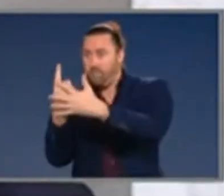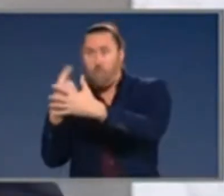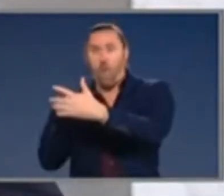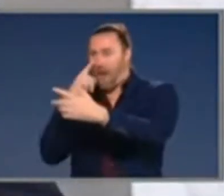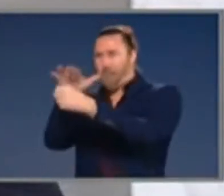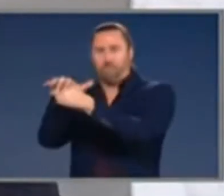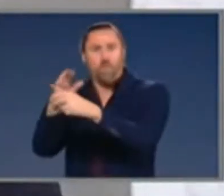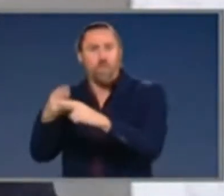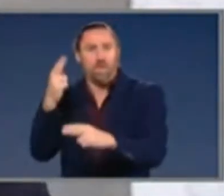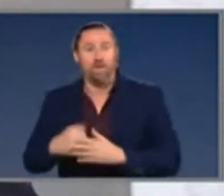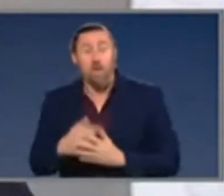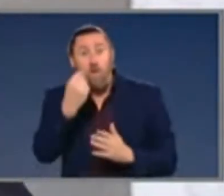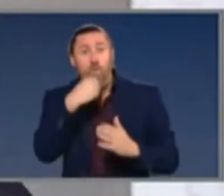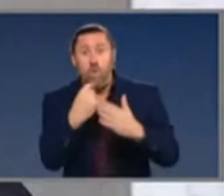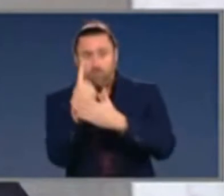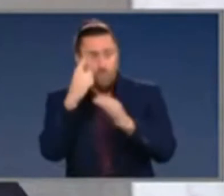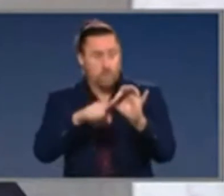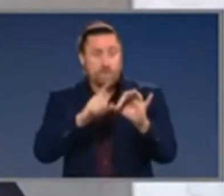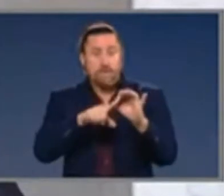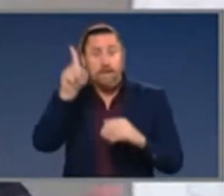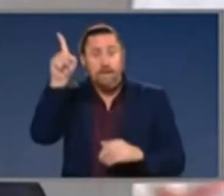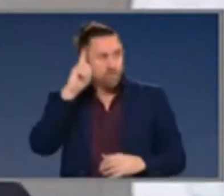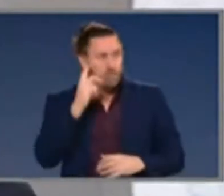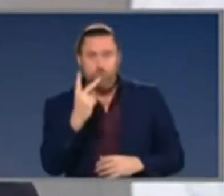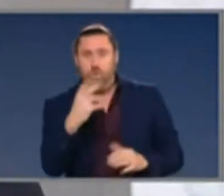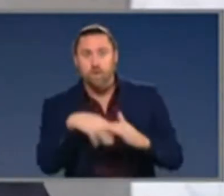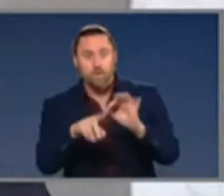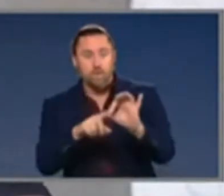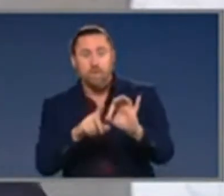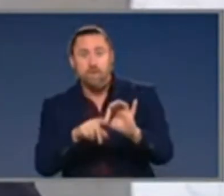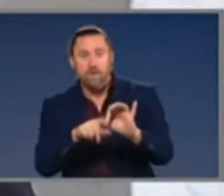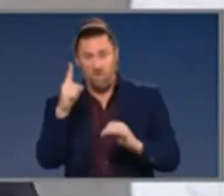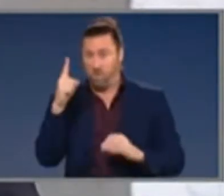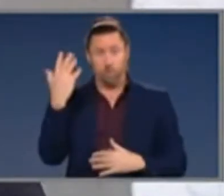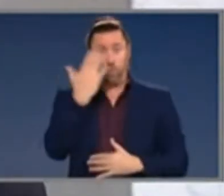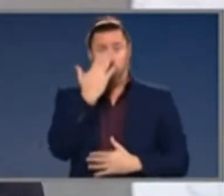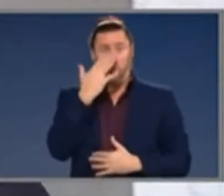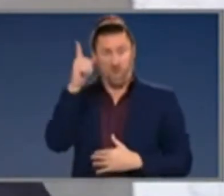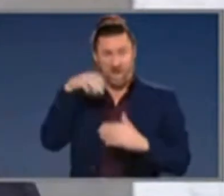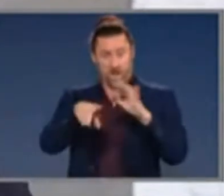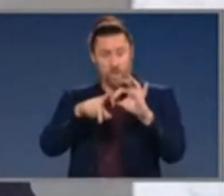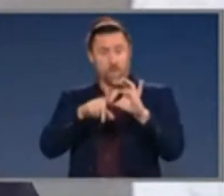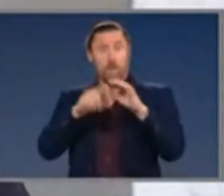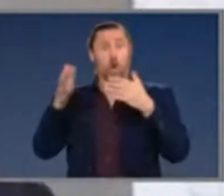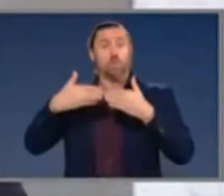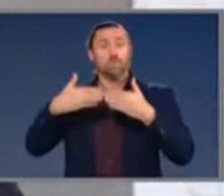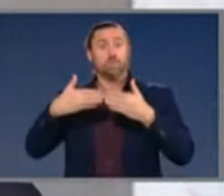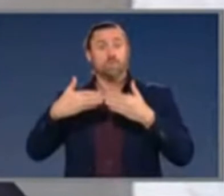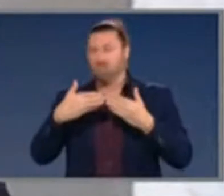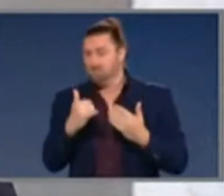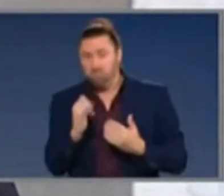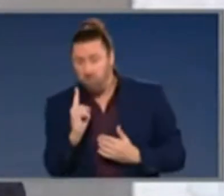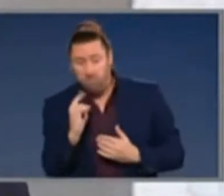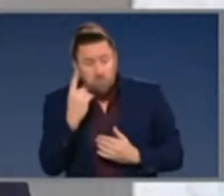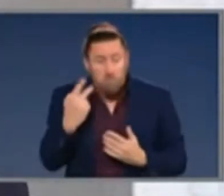So, there are a couple of cases in Queensland today, and a school has been closed for a short